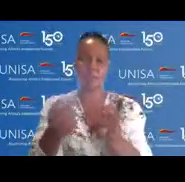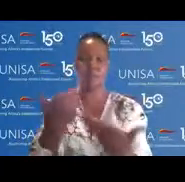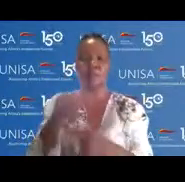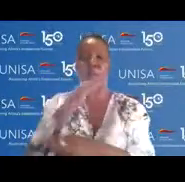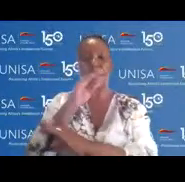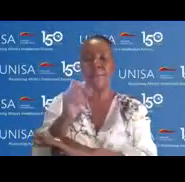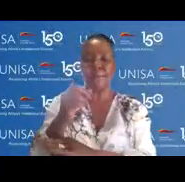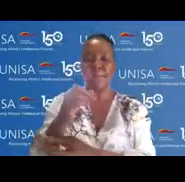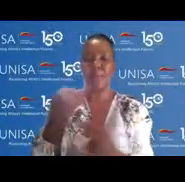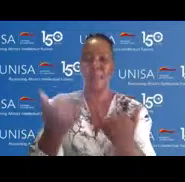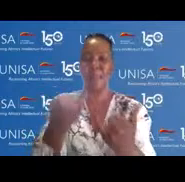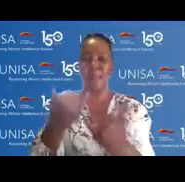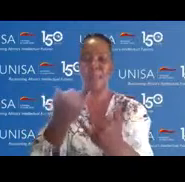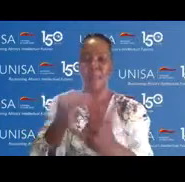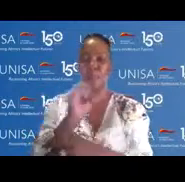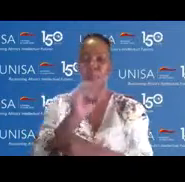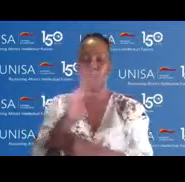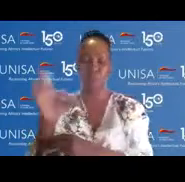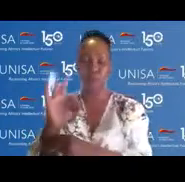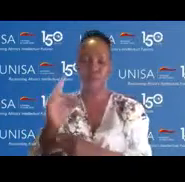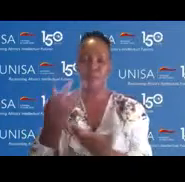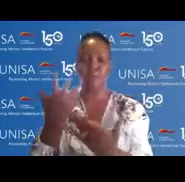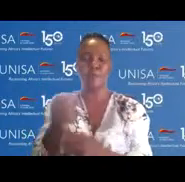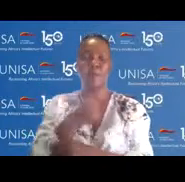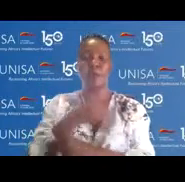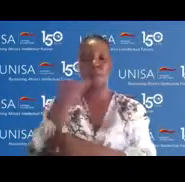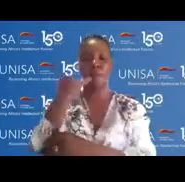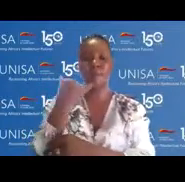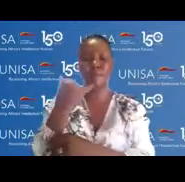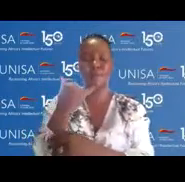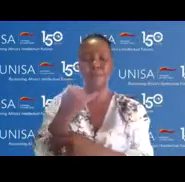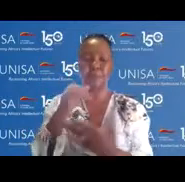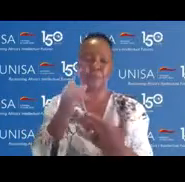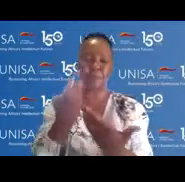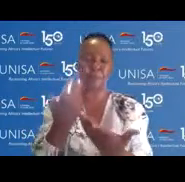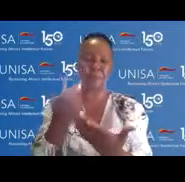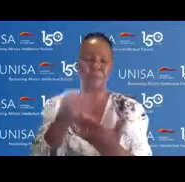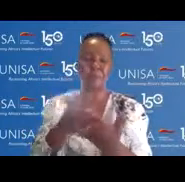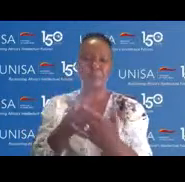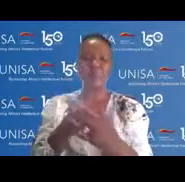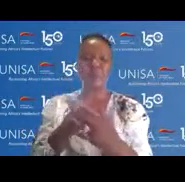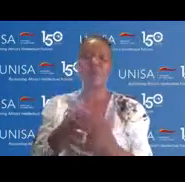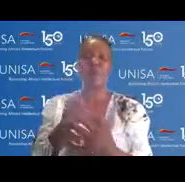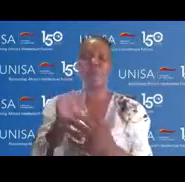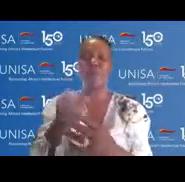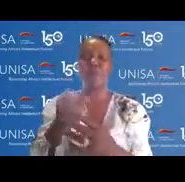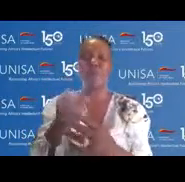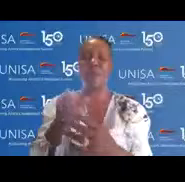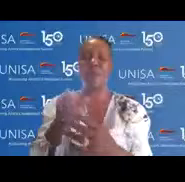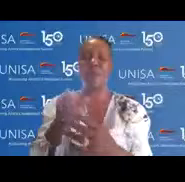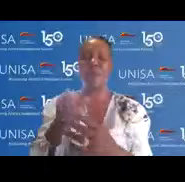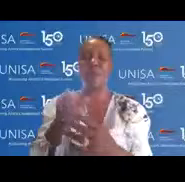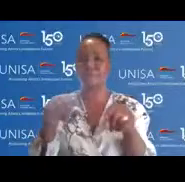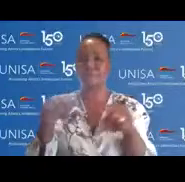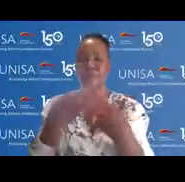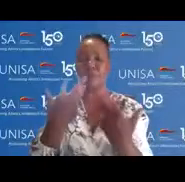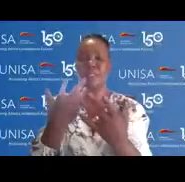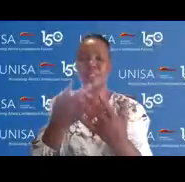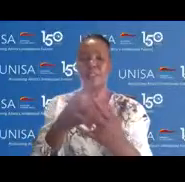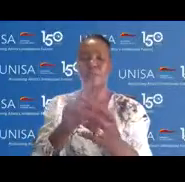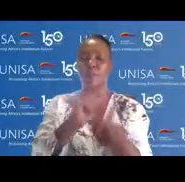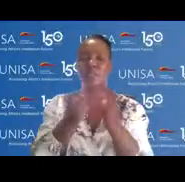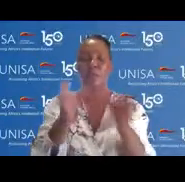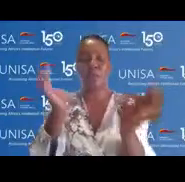currently off, my phone by default will always be portrait. It's not going to go landscape and it won't change. If